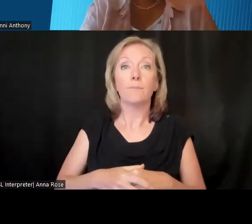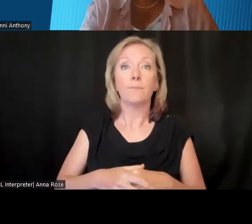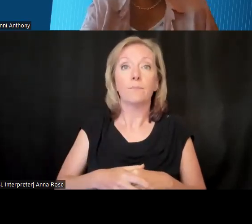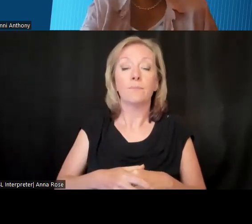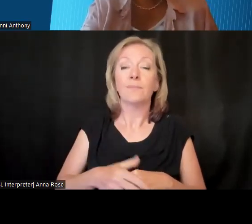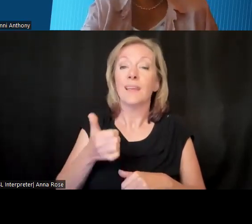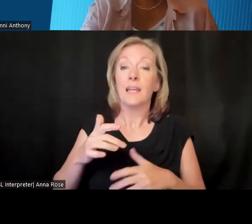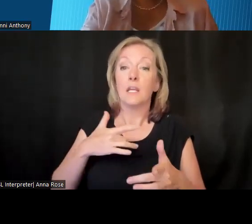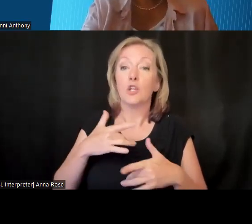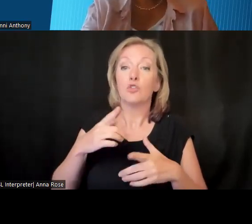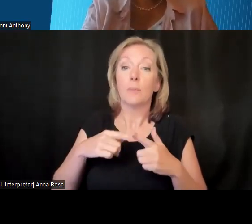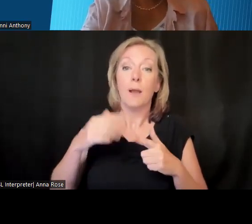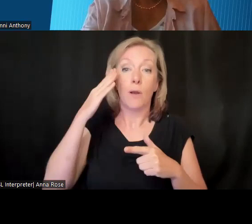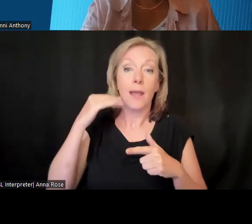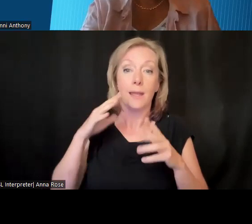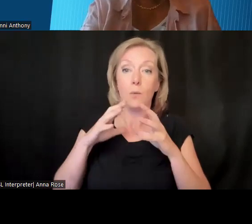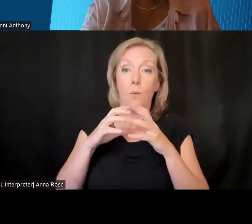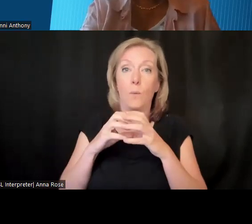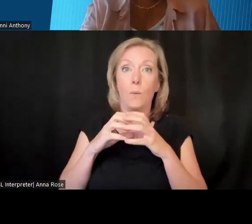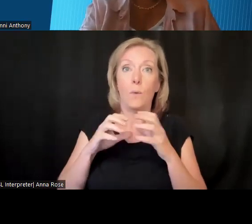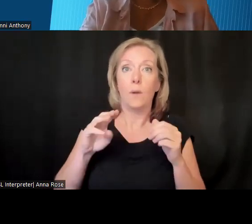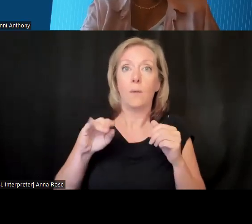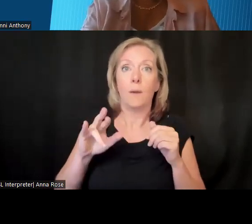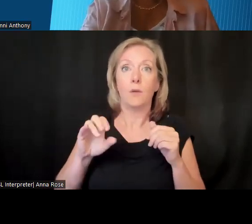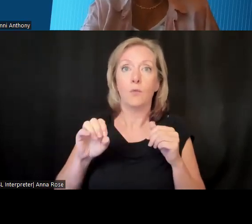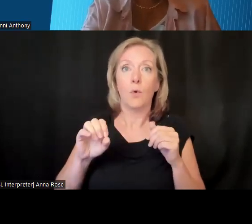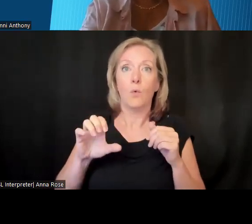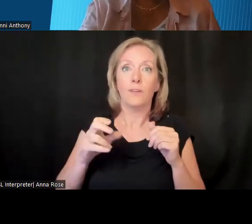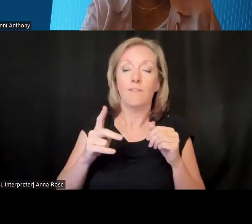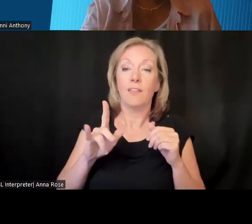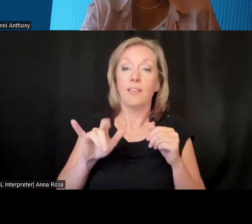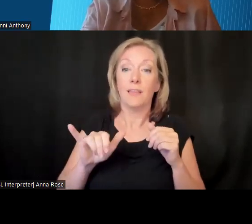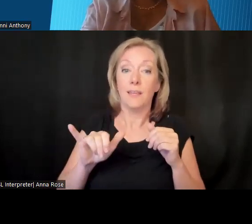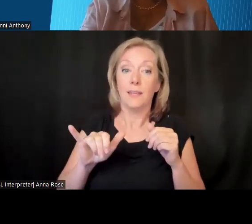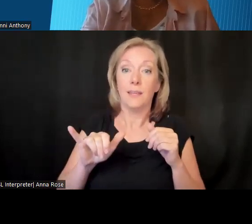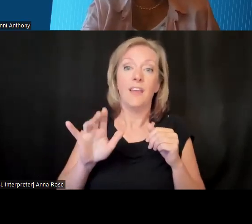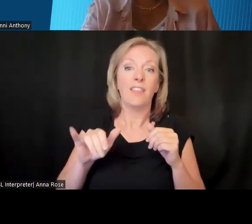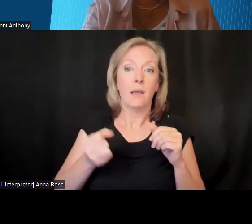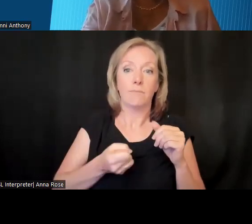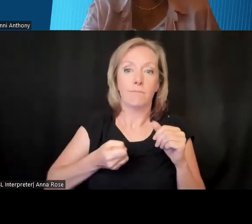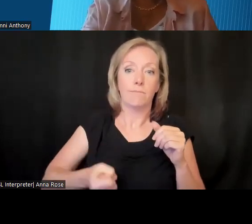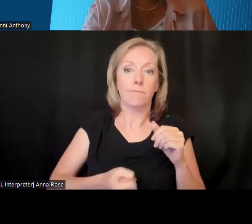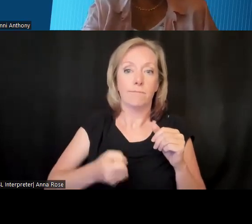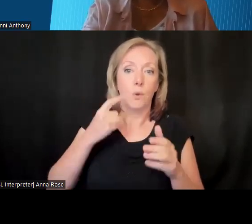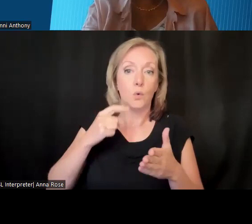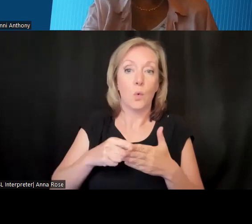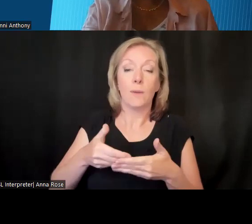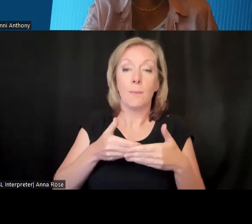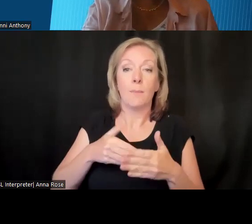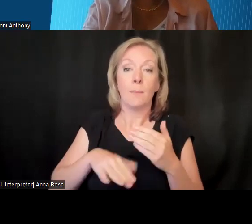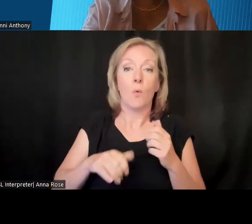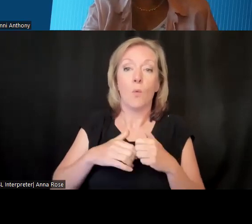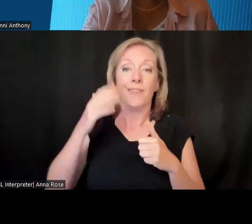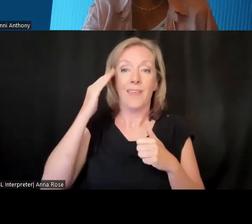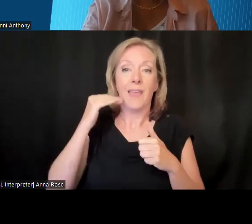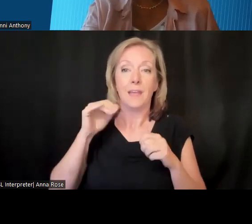Is there a concern with microcephaly? So bottom line is this is something that we can see. This is a baby who is born with an unusually